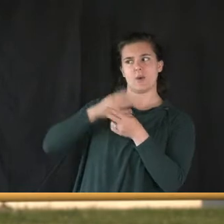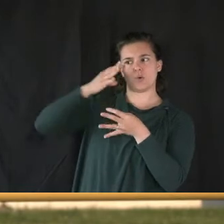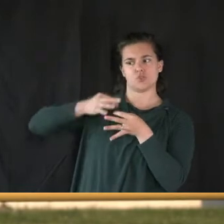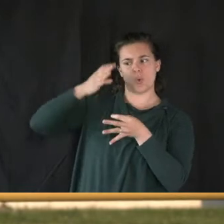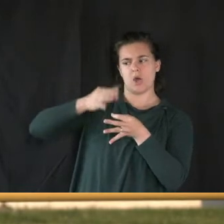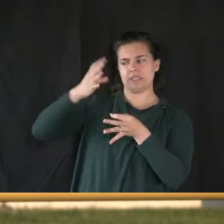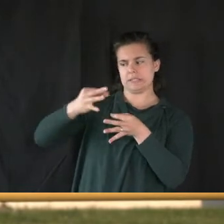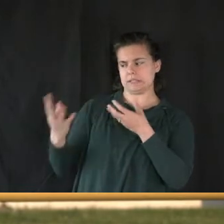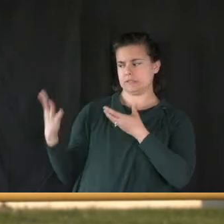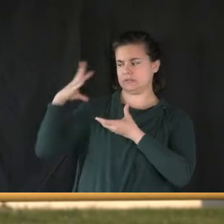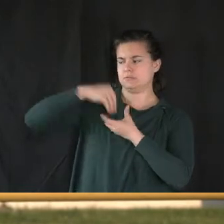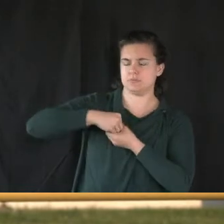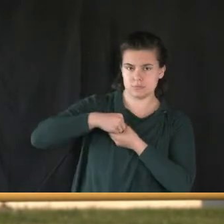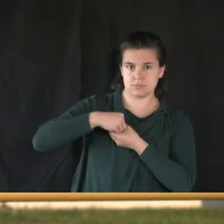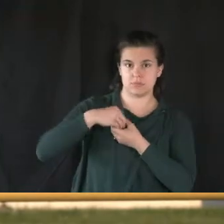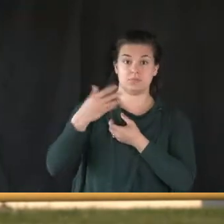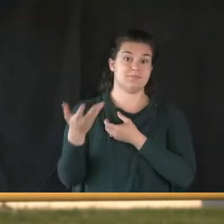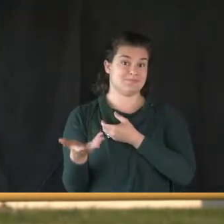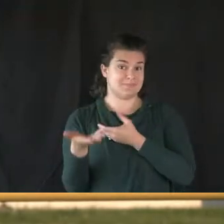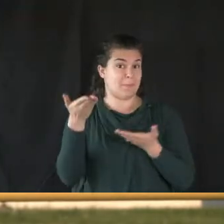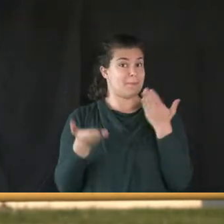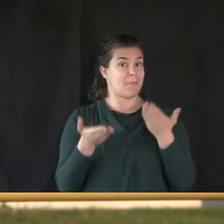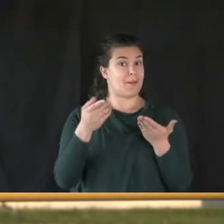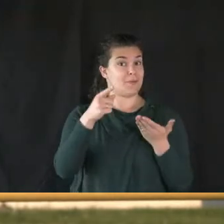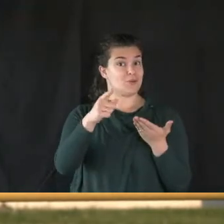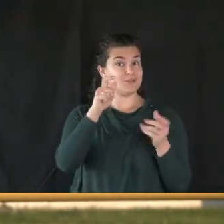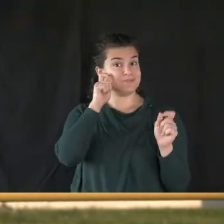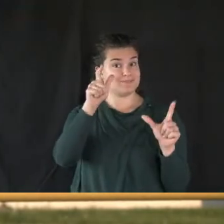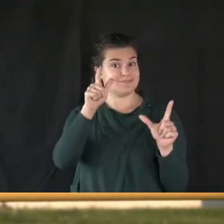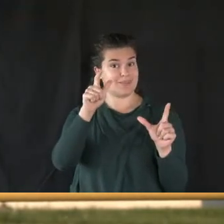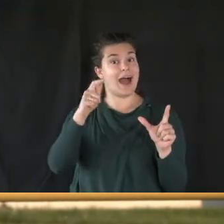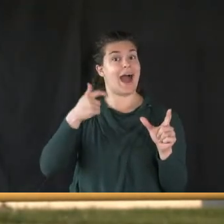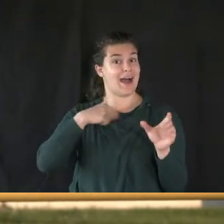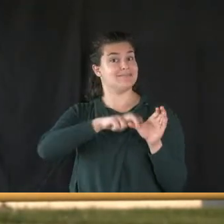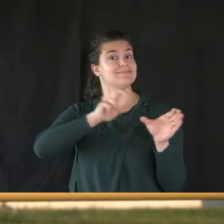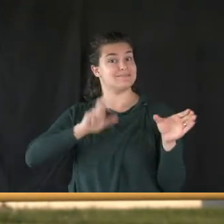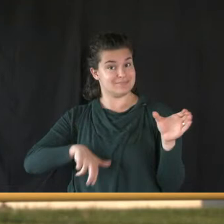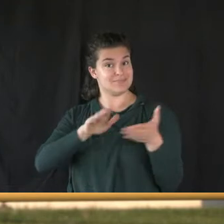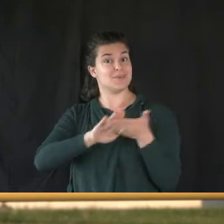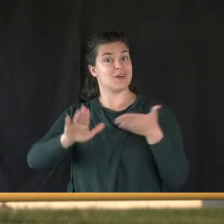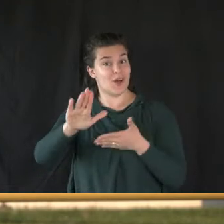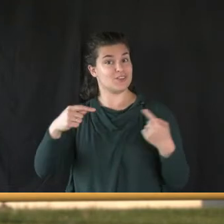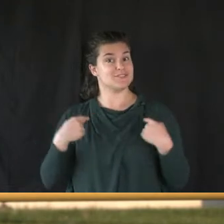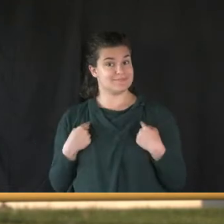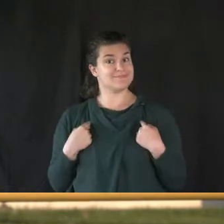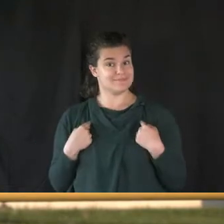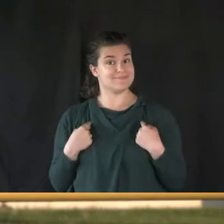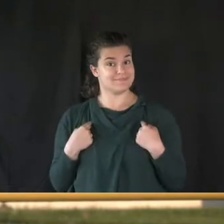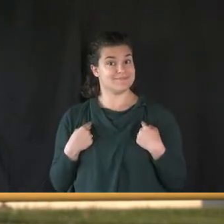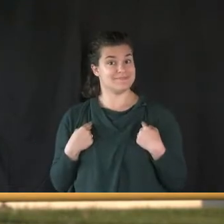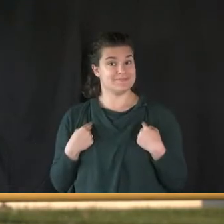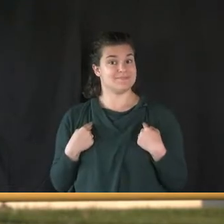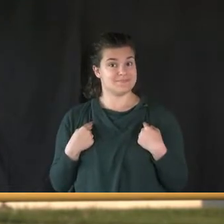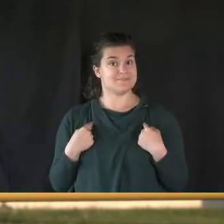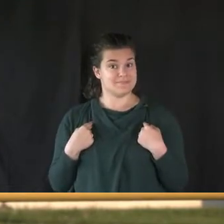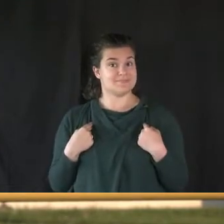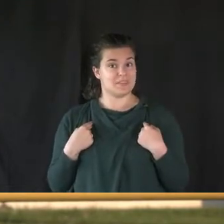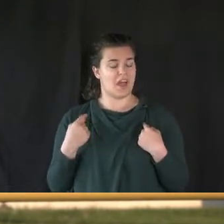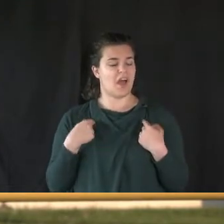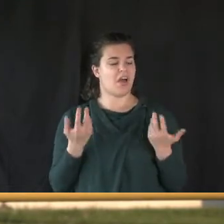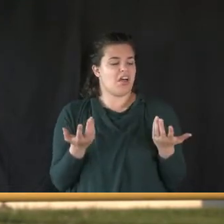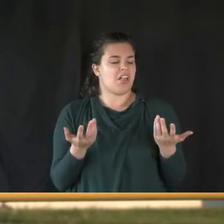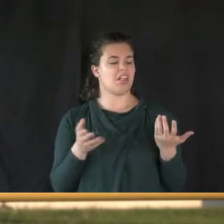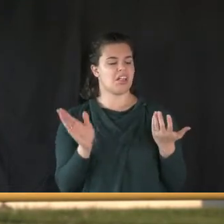It may surprise you to know I was a college dropout. I was content with the